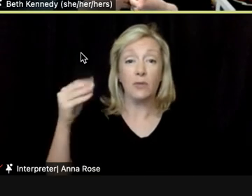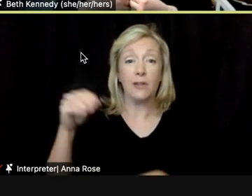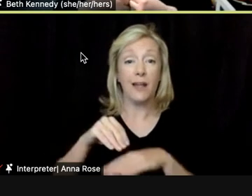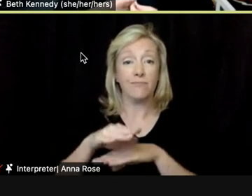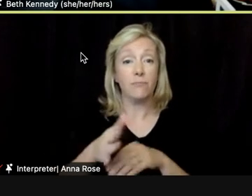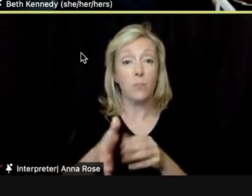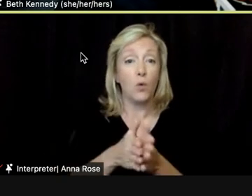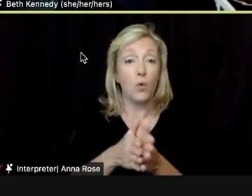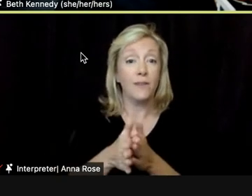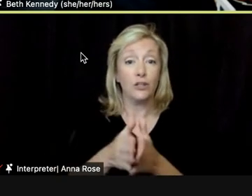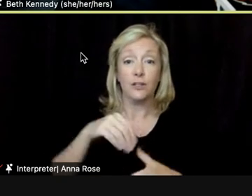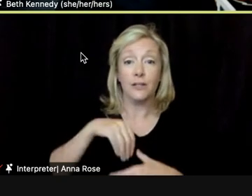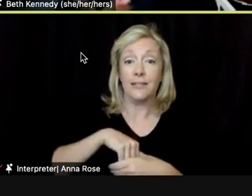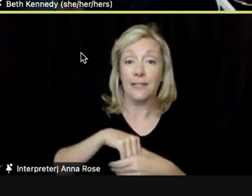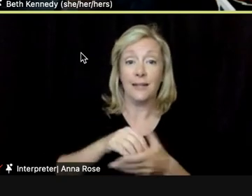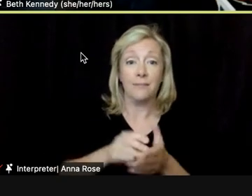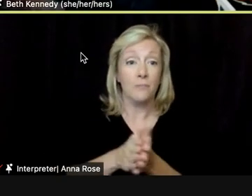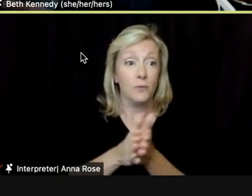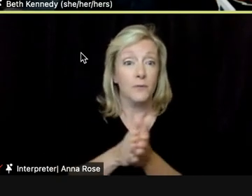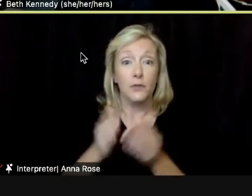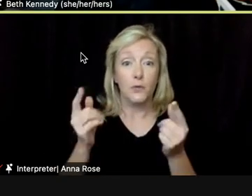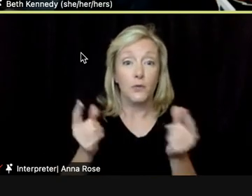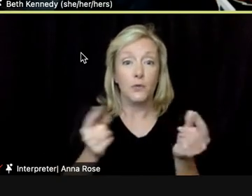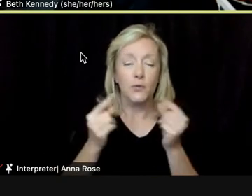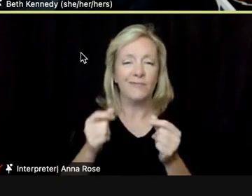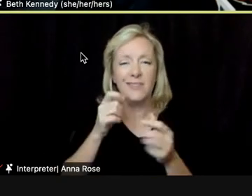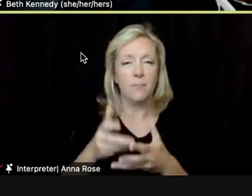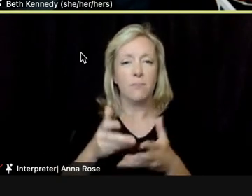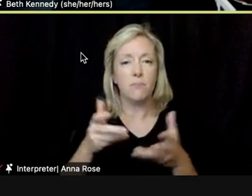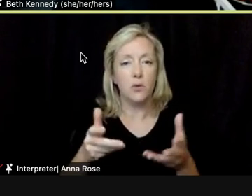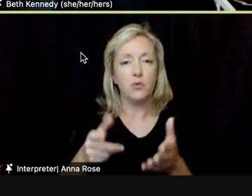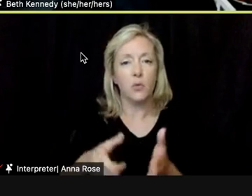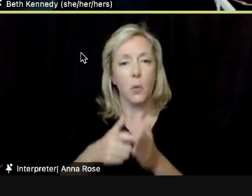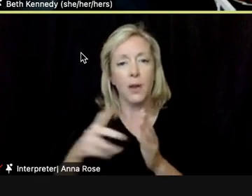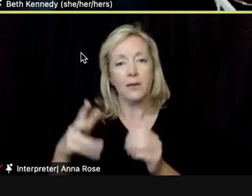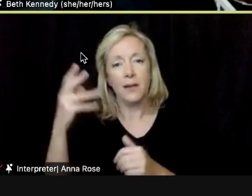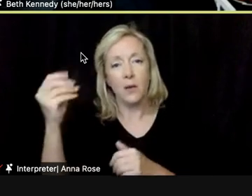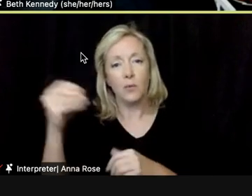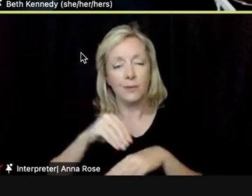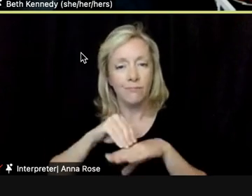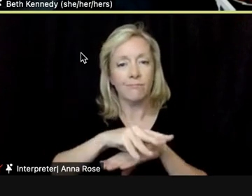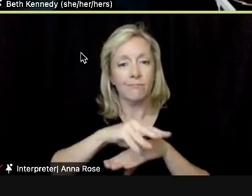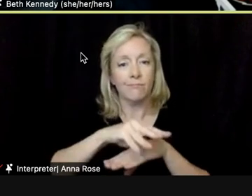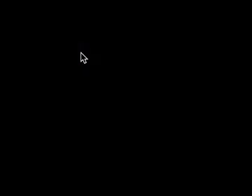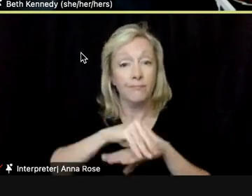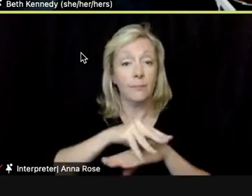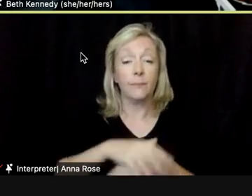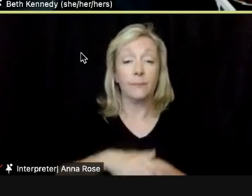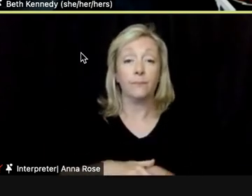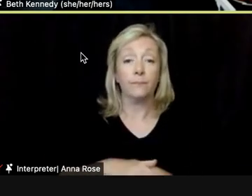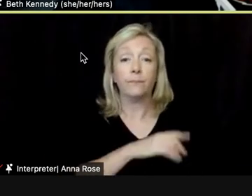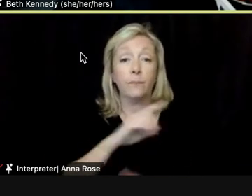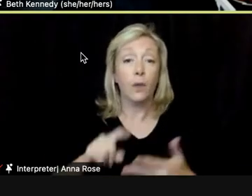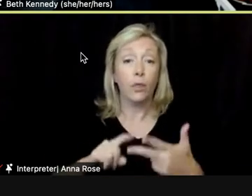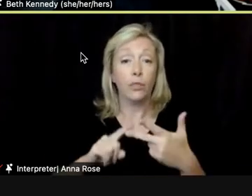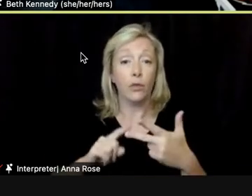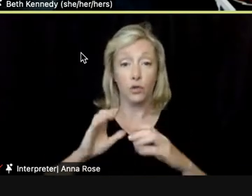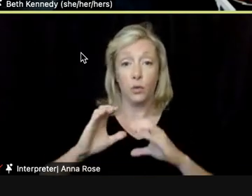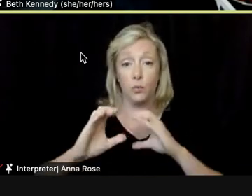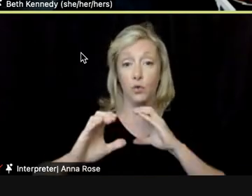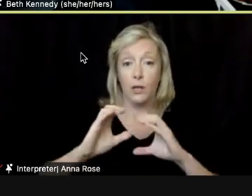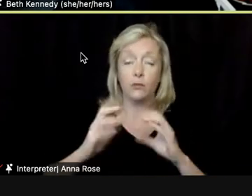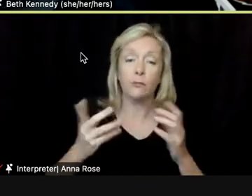of internal motivation to do what we want them to do. And then communication, that's kind of the